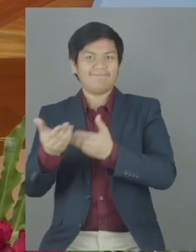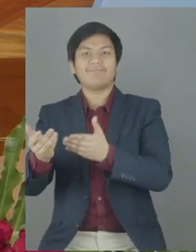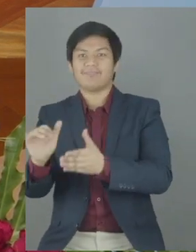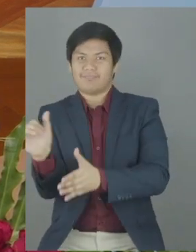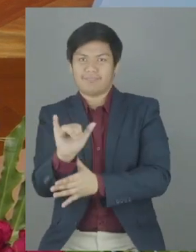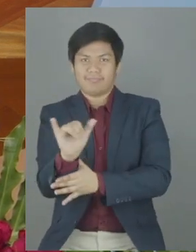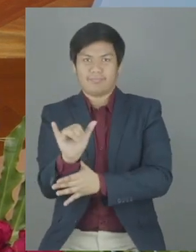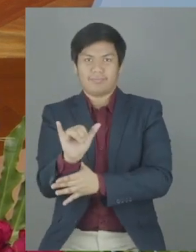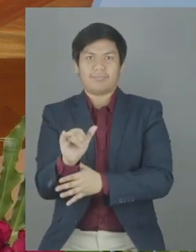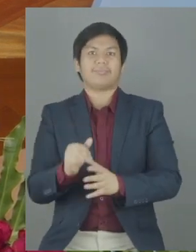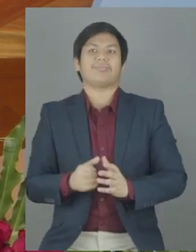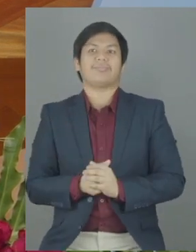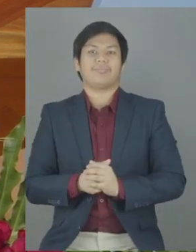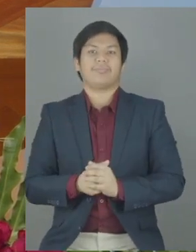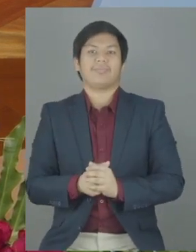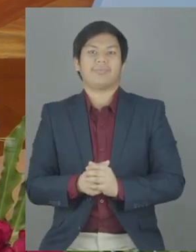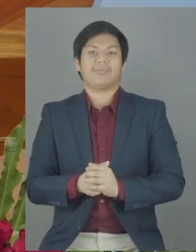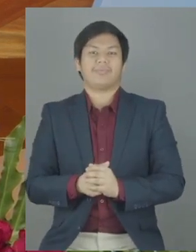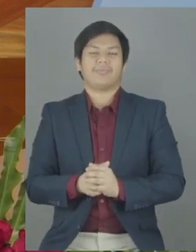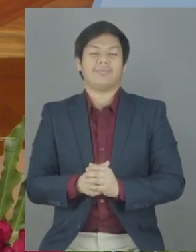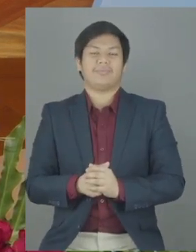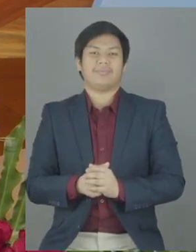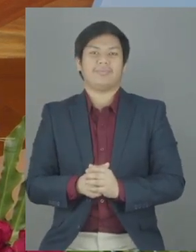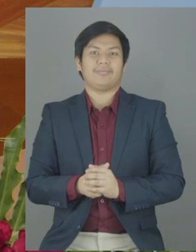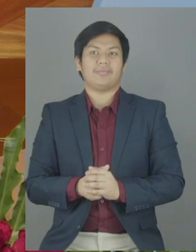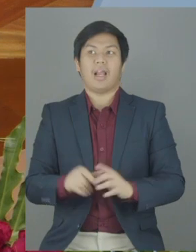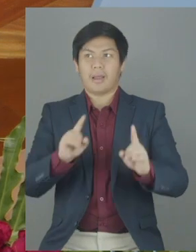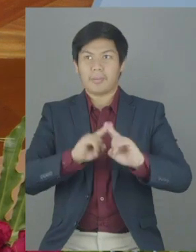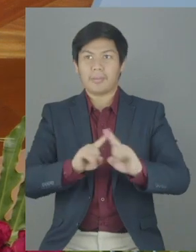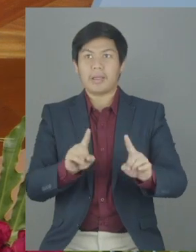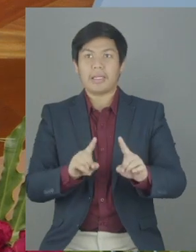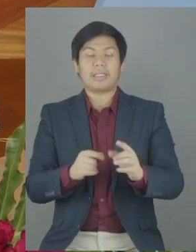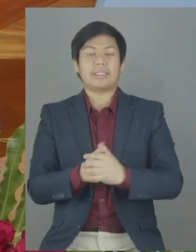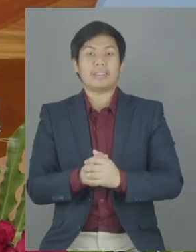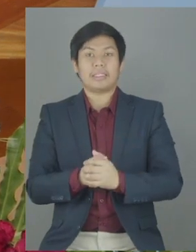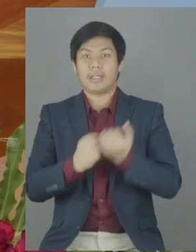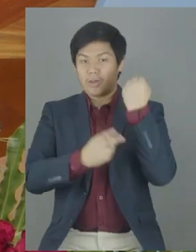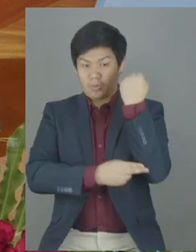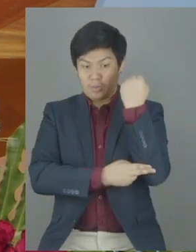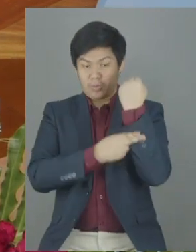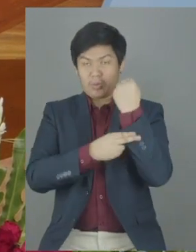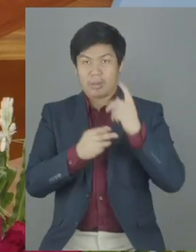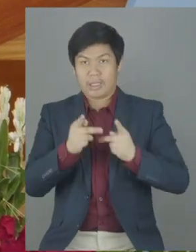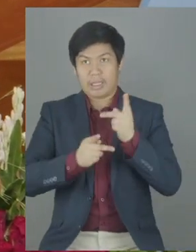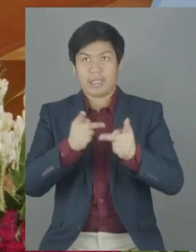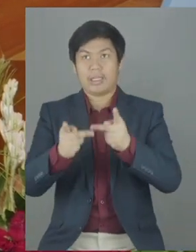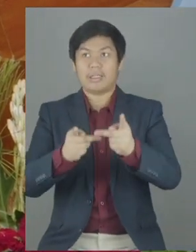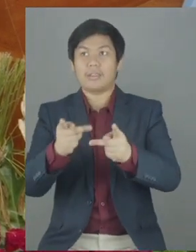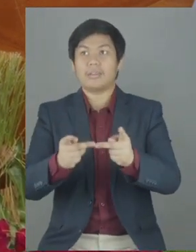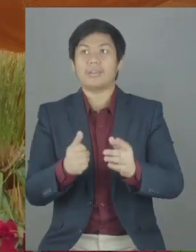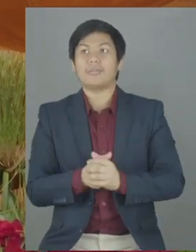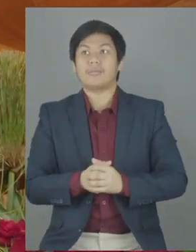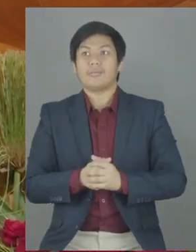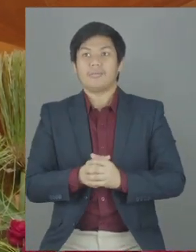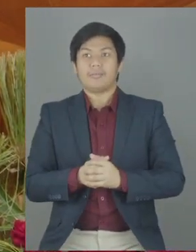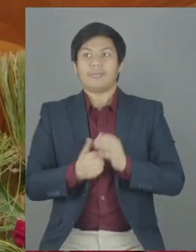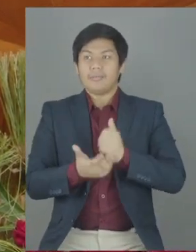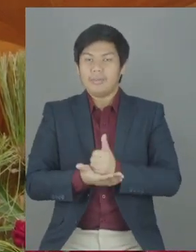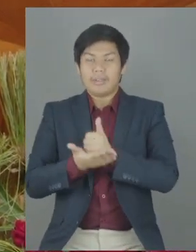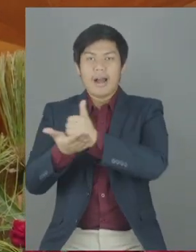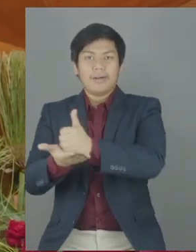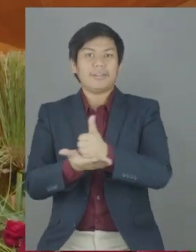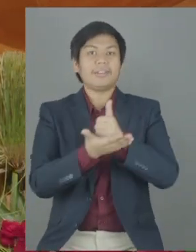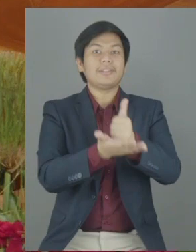Not on your watch. But hospitality is not only personal. Hospitality